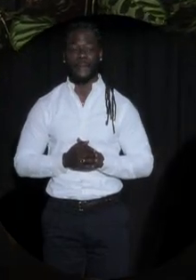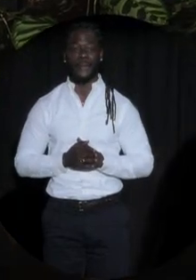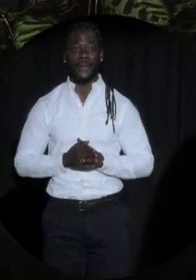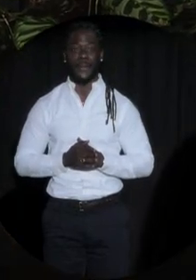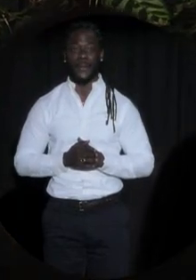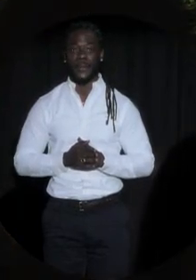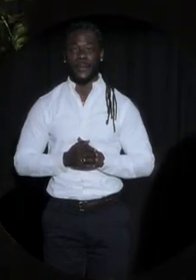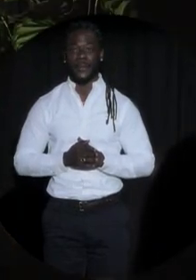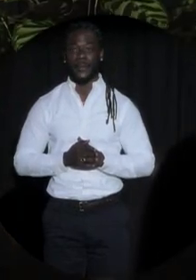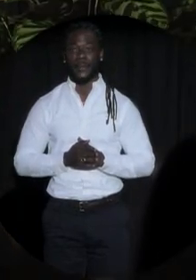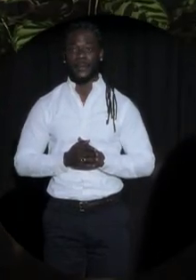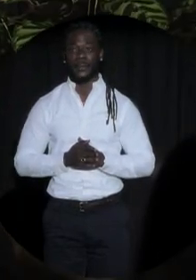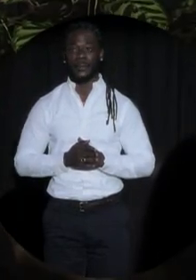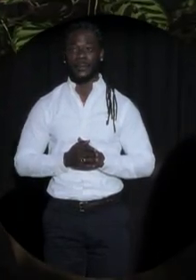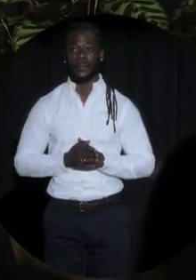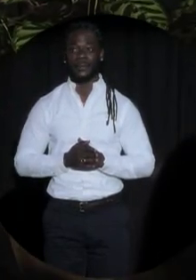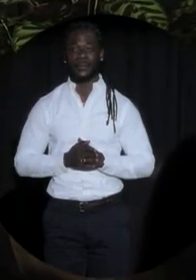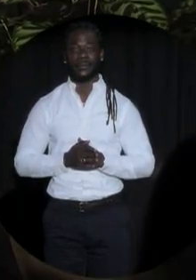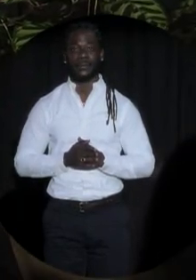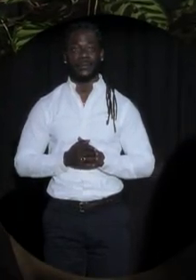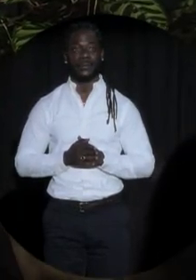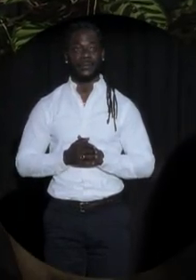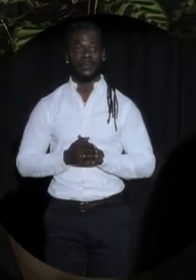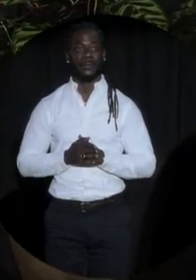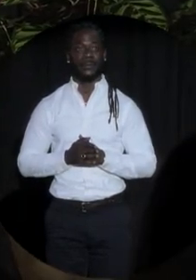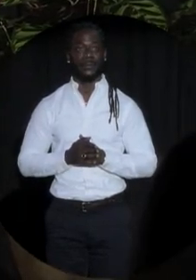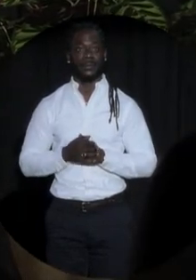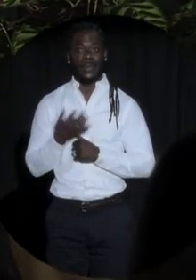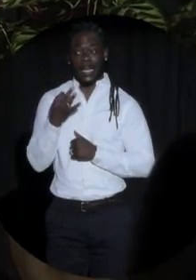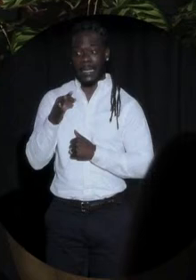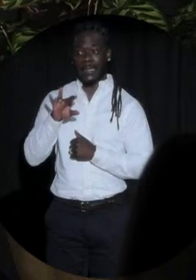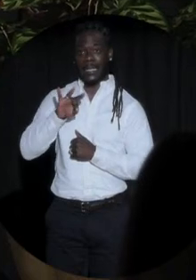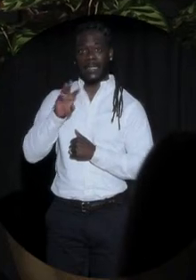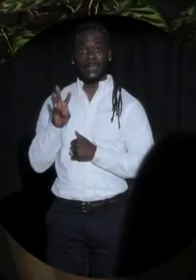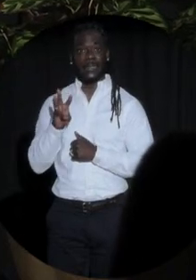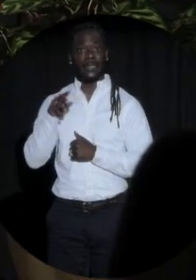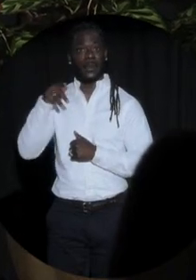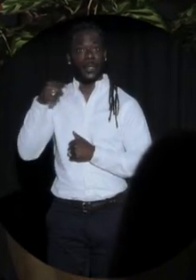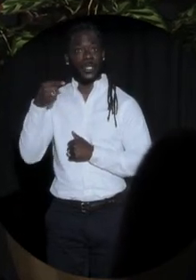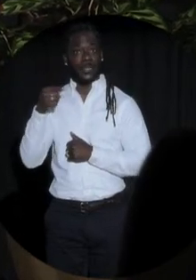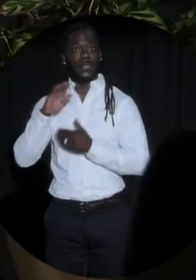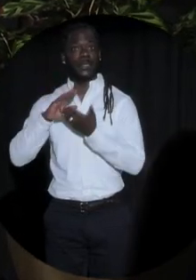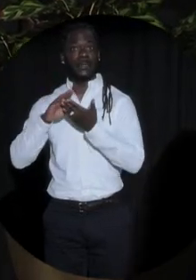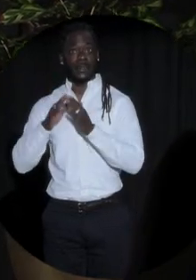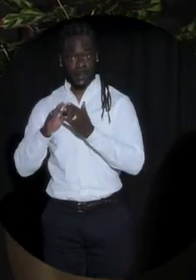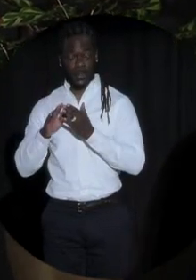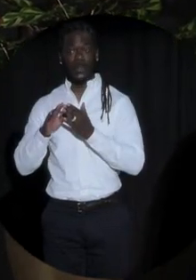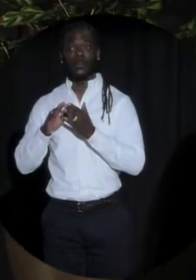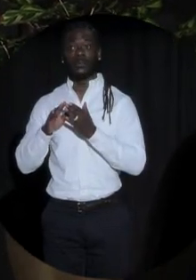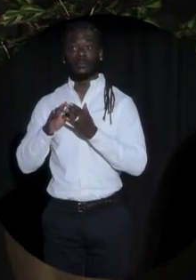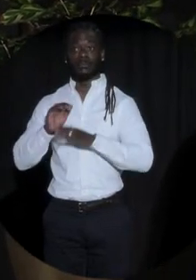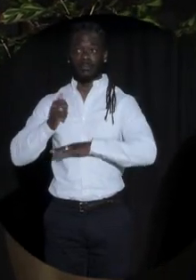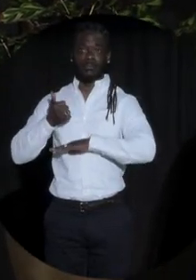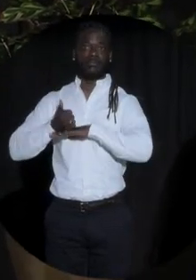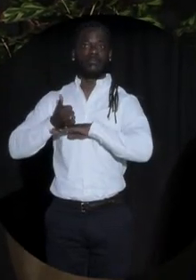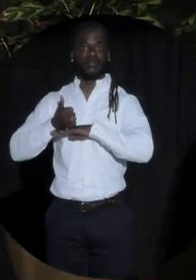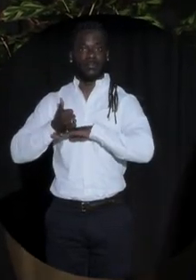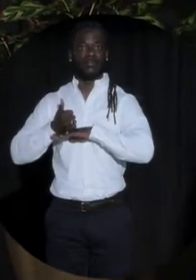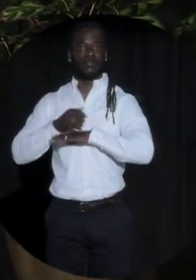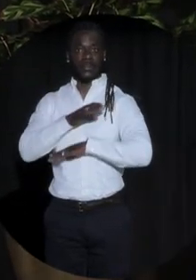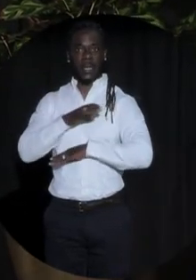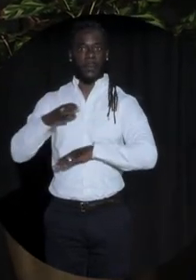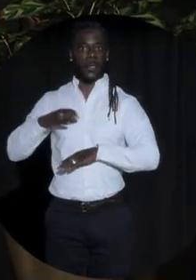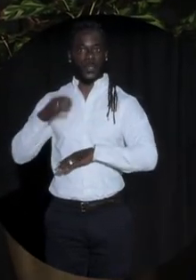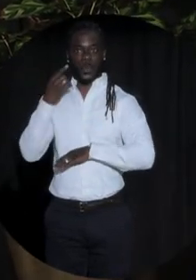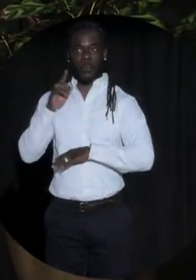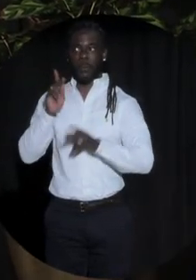All right. In 1986, Prince George's County founded the Commission for